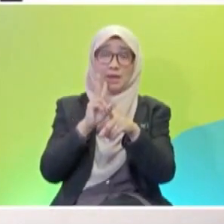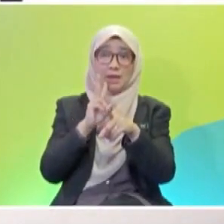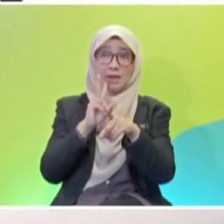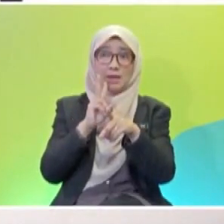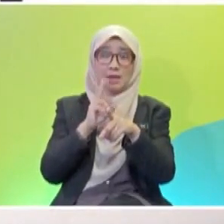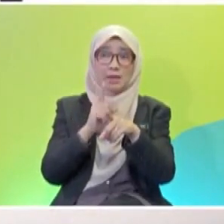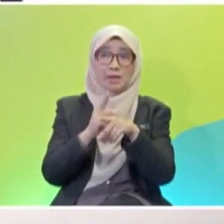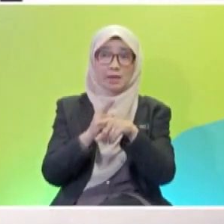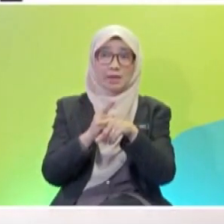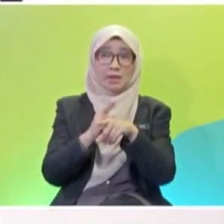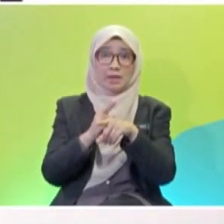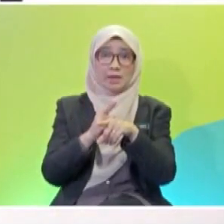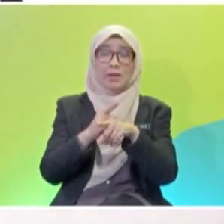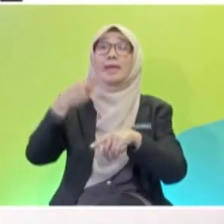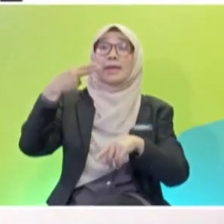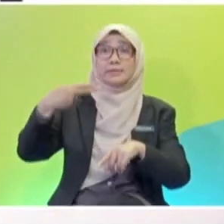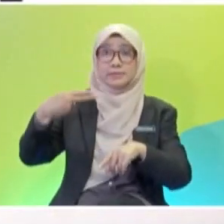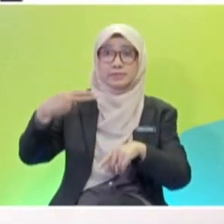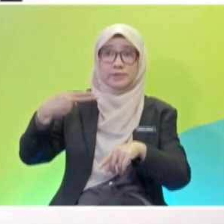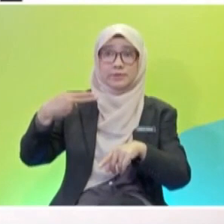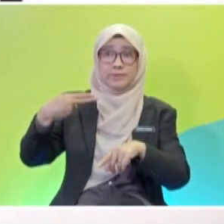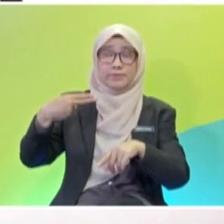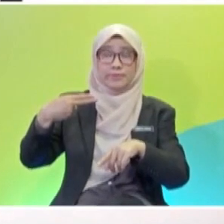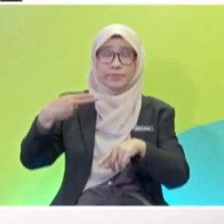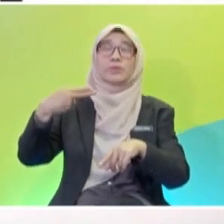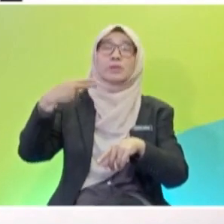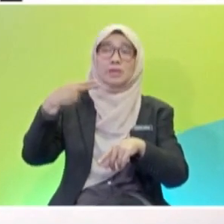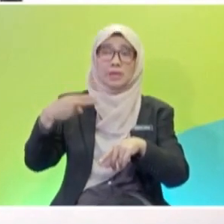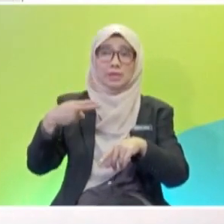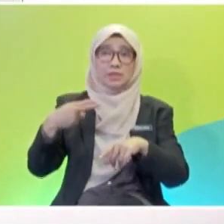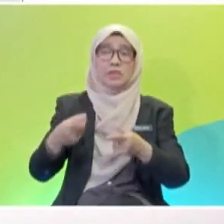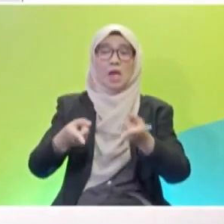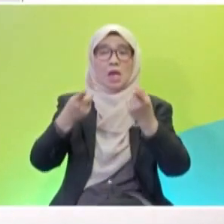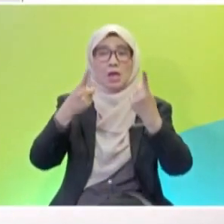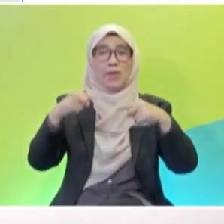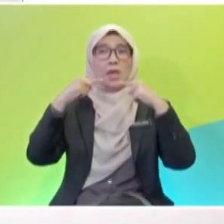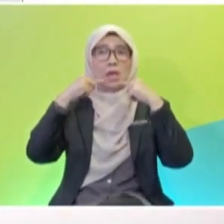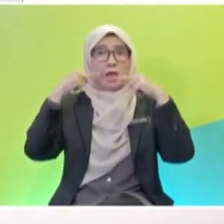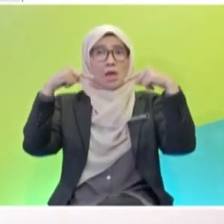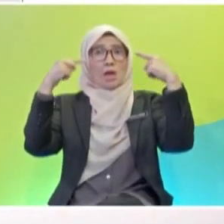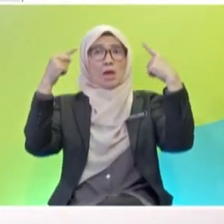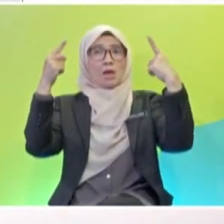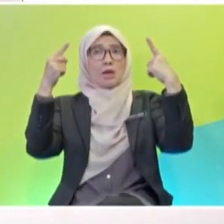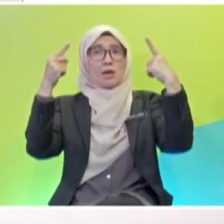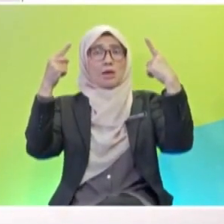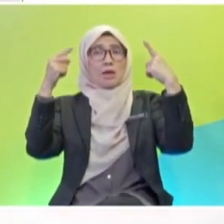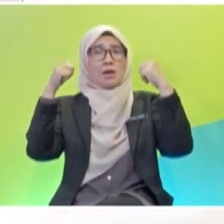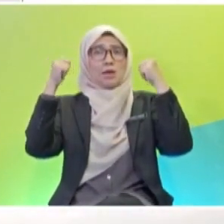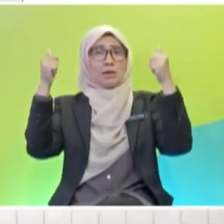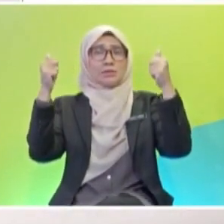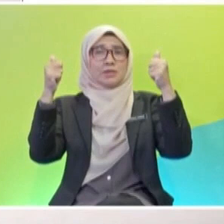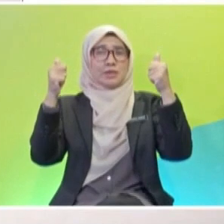The answer for number 2 is H. Become successful suddenly. Yes, that's correct. Great. We're still on Okay. fire.